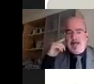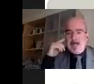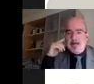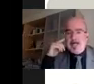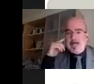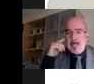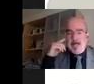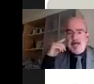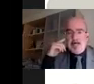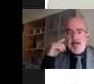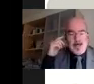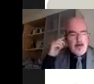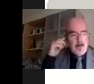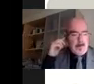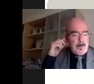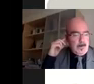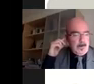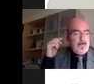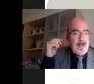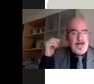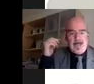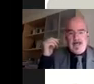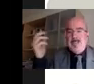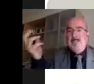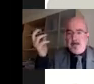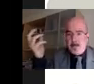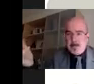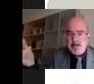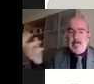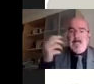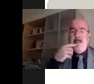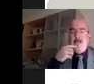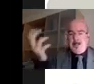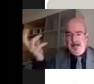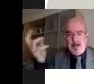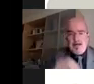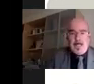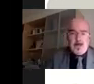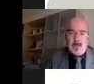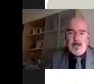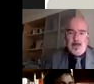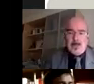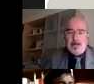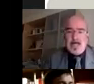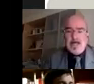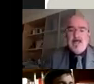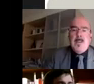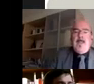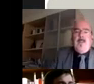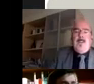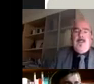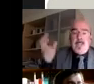the third pillar has been also defined as the forgotten pillar, the third pillar of the